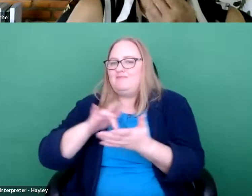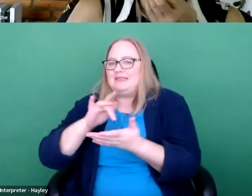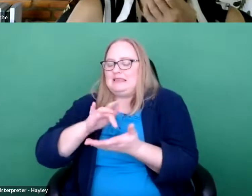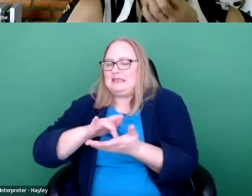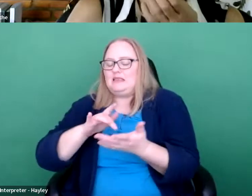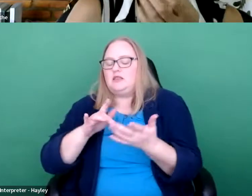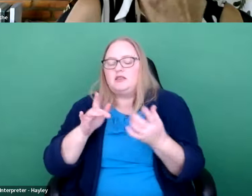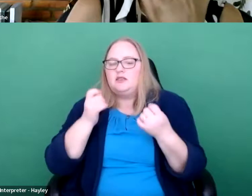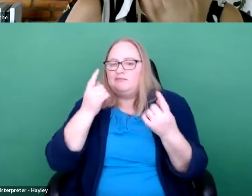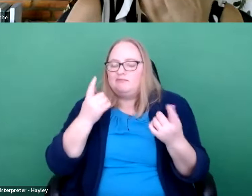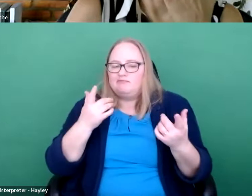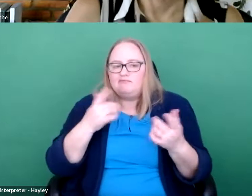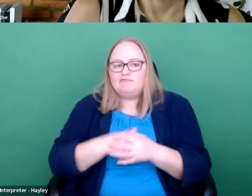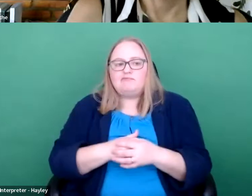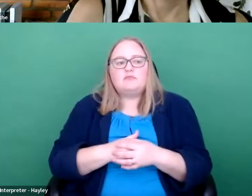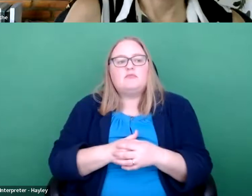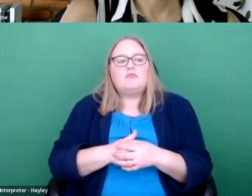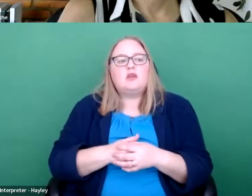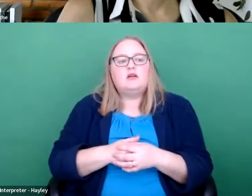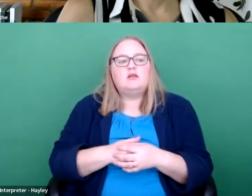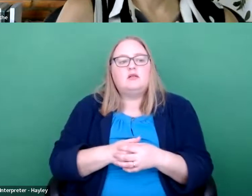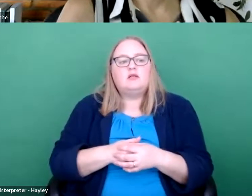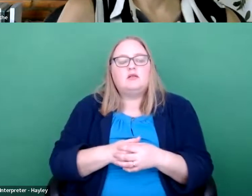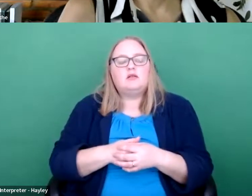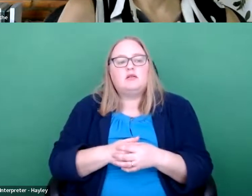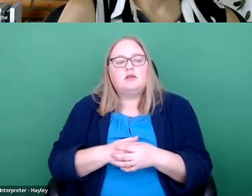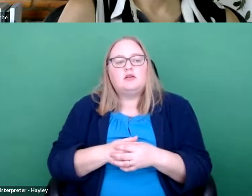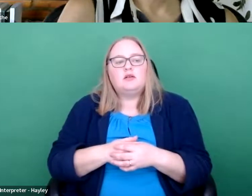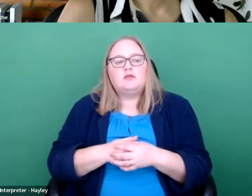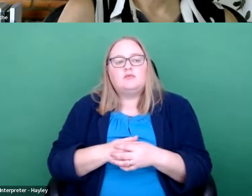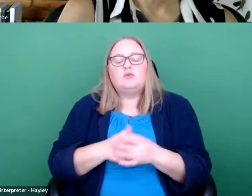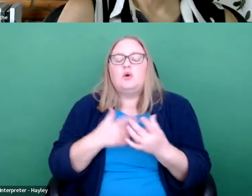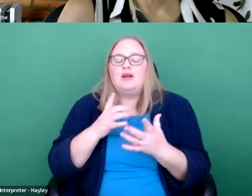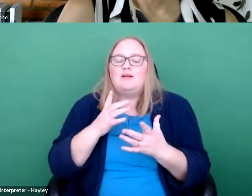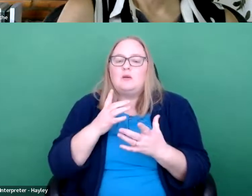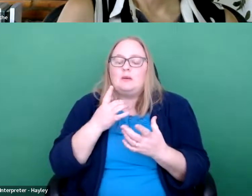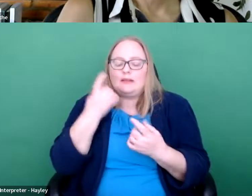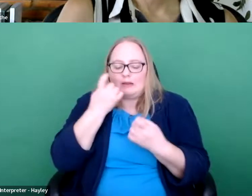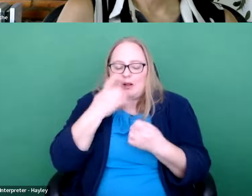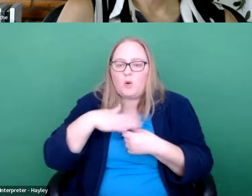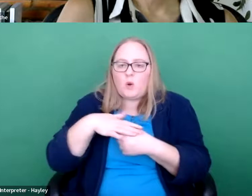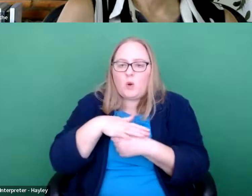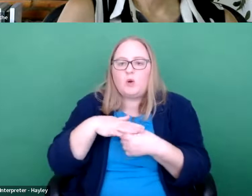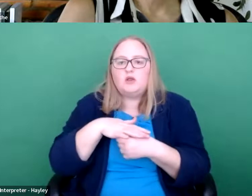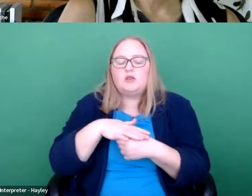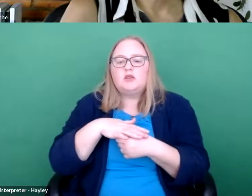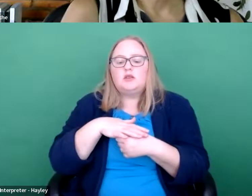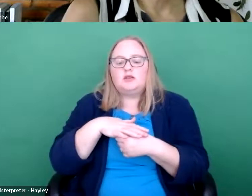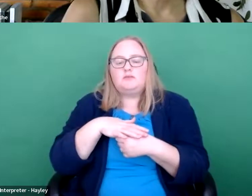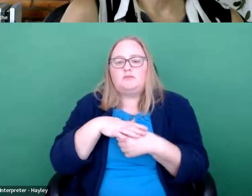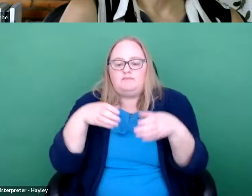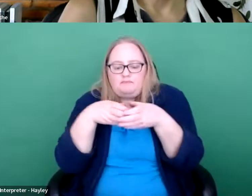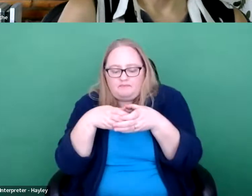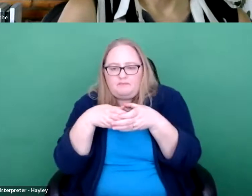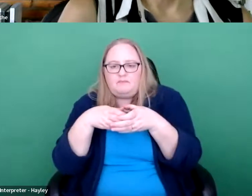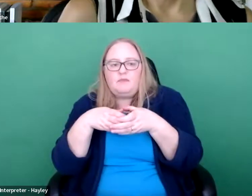a policy that takes into consideration the kind of local circumstances of, and the particular groups and needs of the individuals